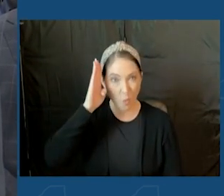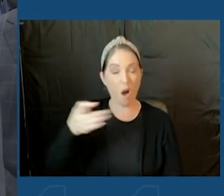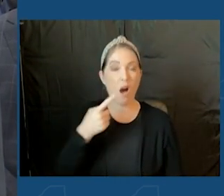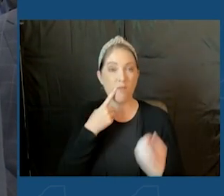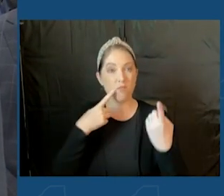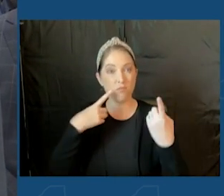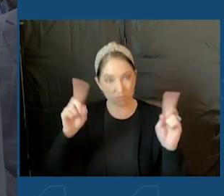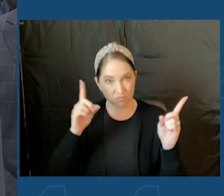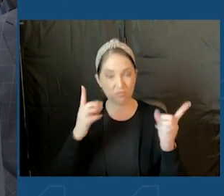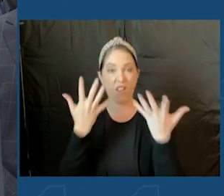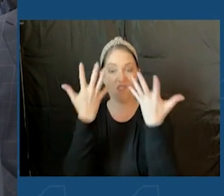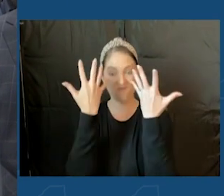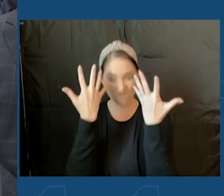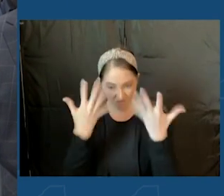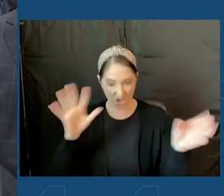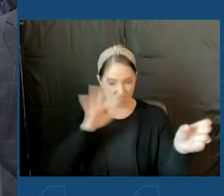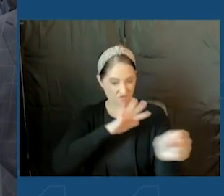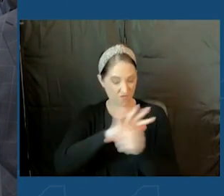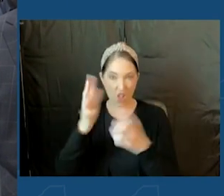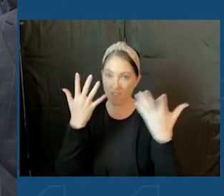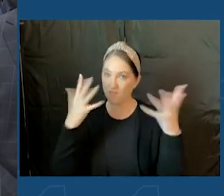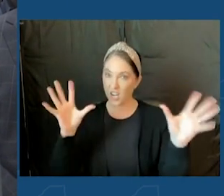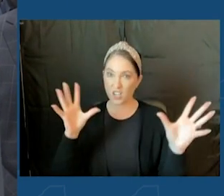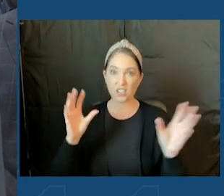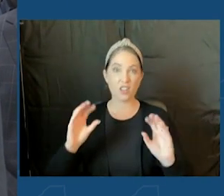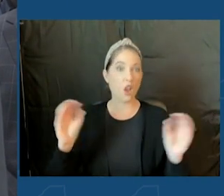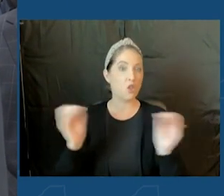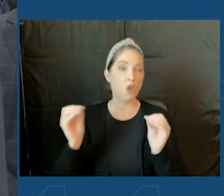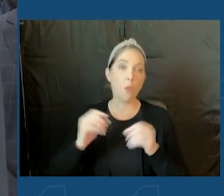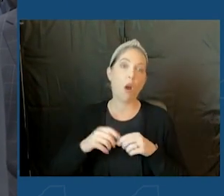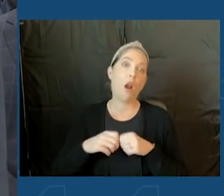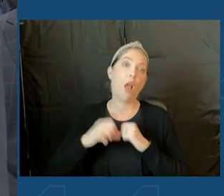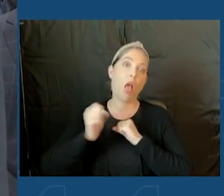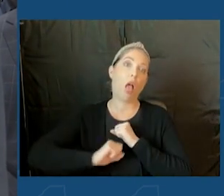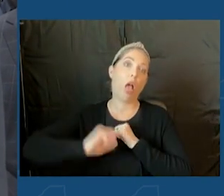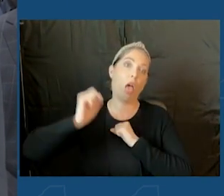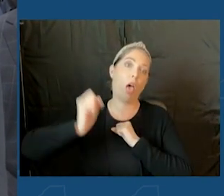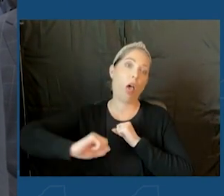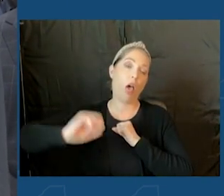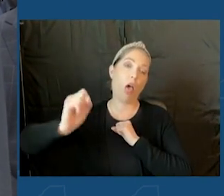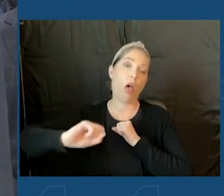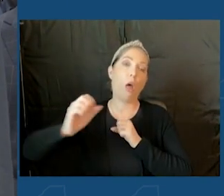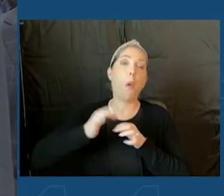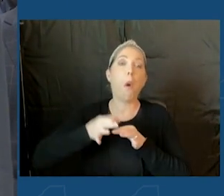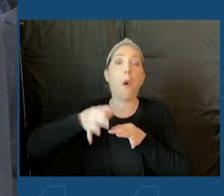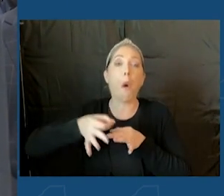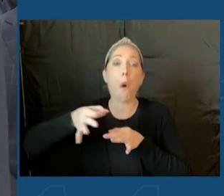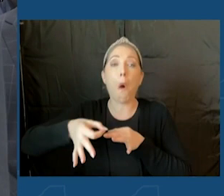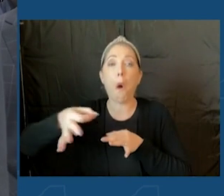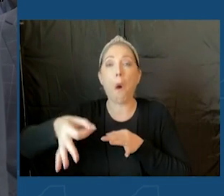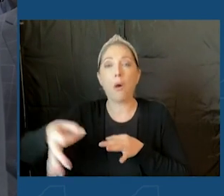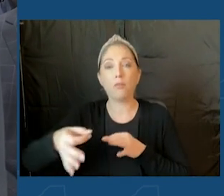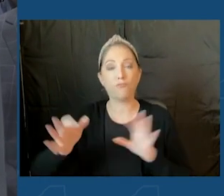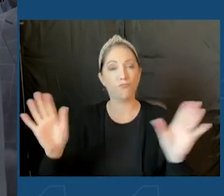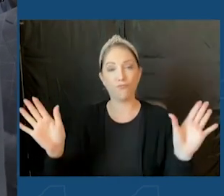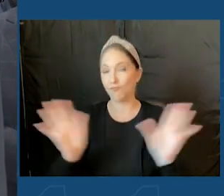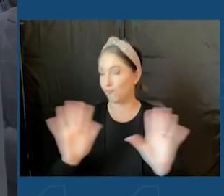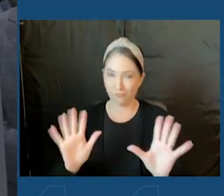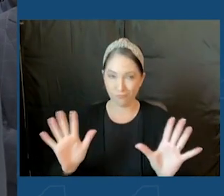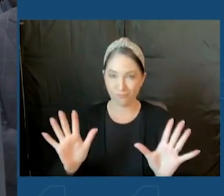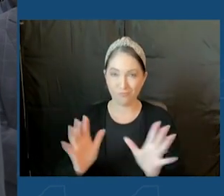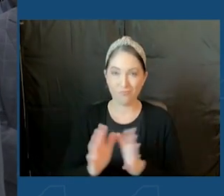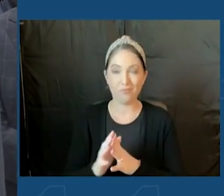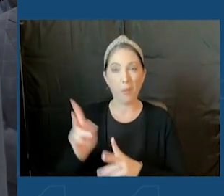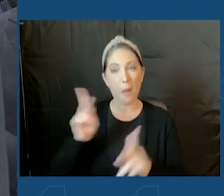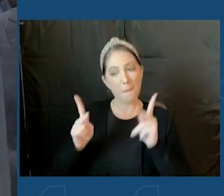in its entirety. No more dragging heels, no more putting it off, no more delays, because people have been waiting